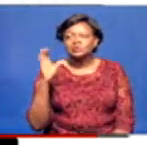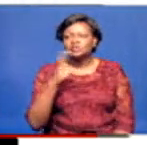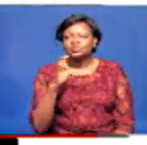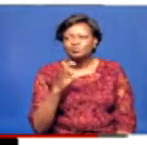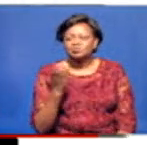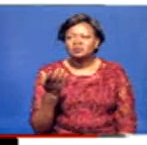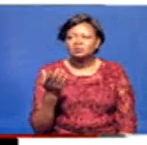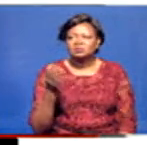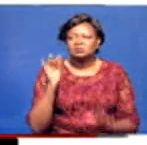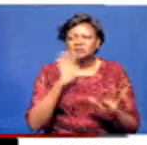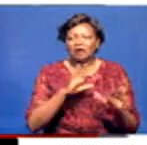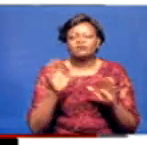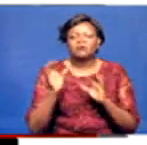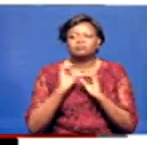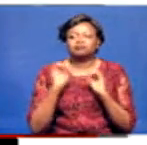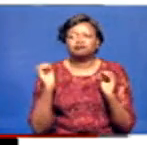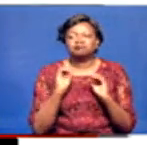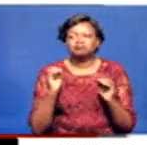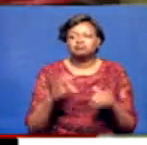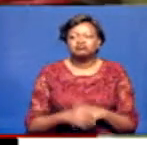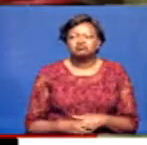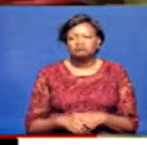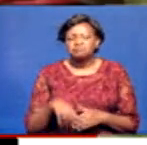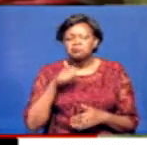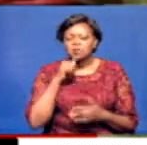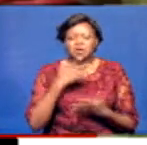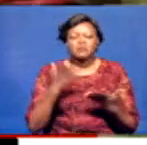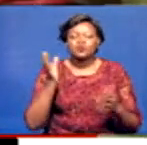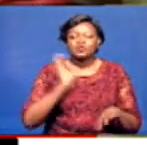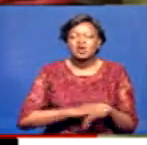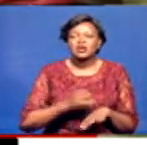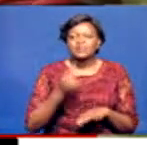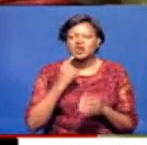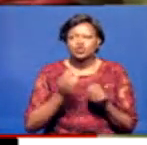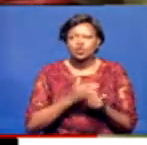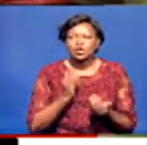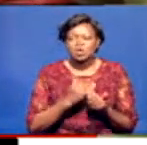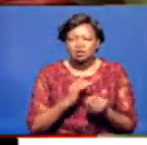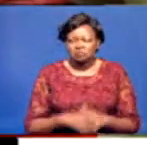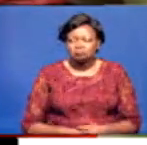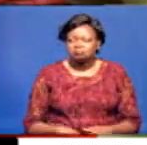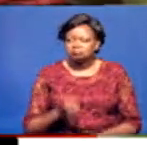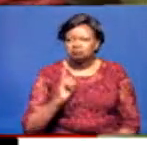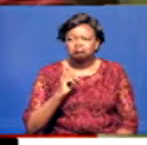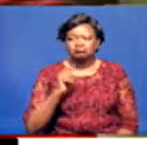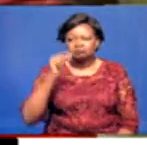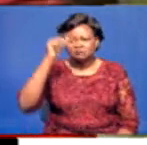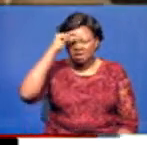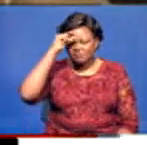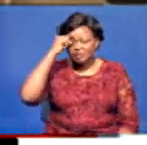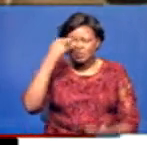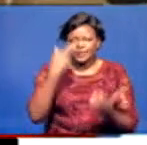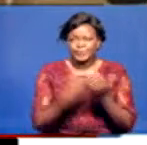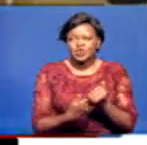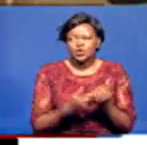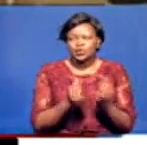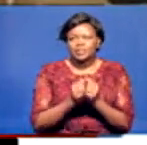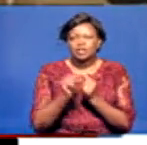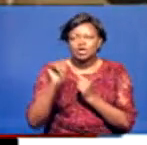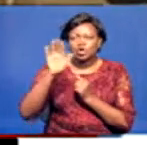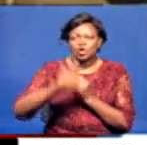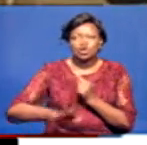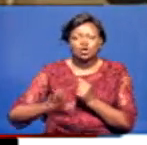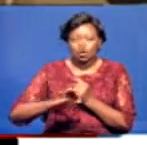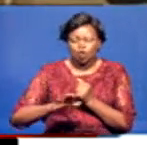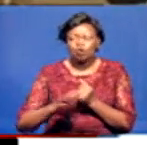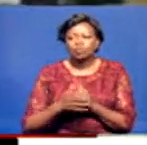you to be in a situation where you're not able to afford the medical care. Meanwhile, the government, in partnership with local apparel makers,